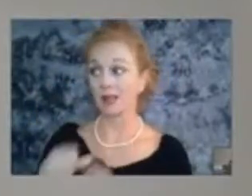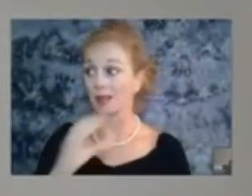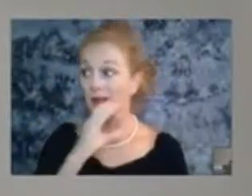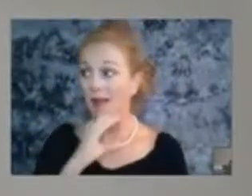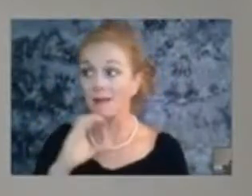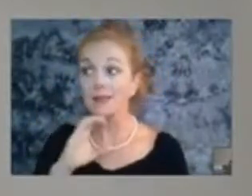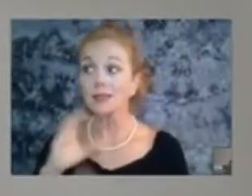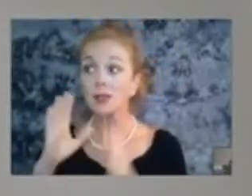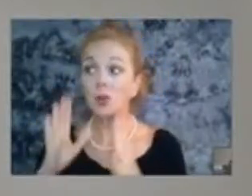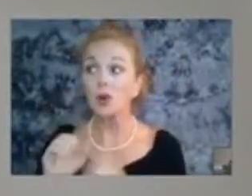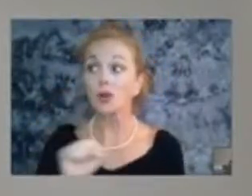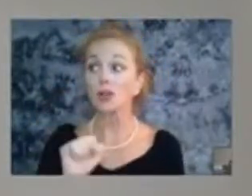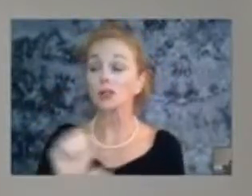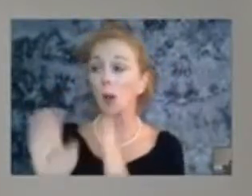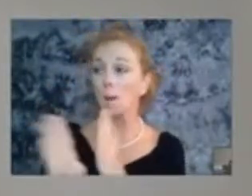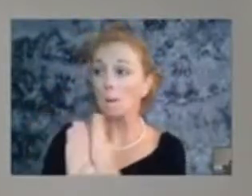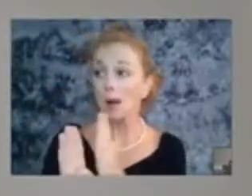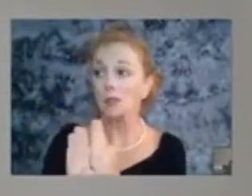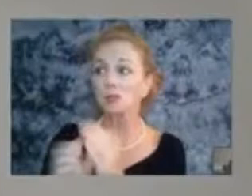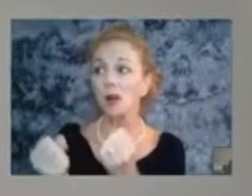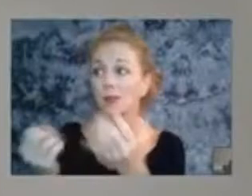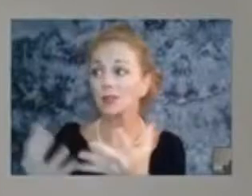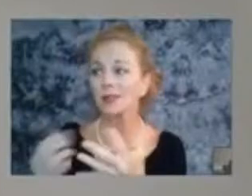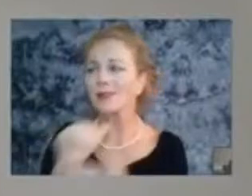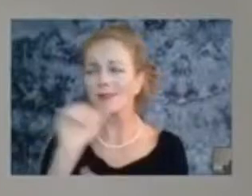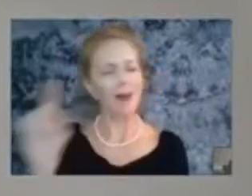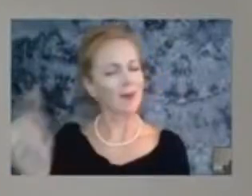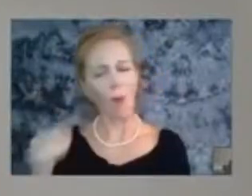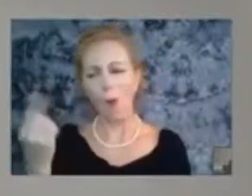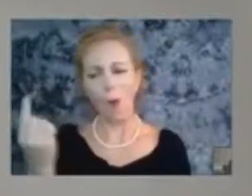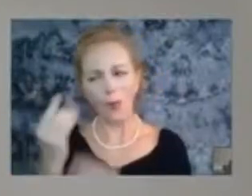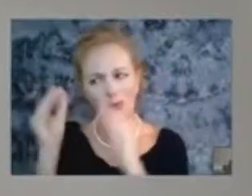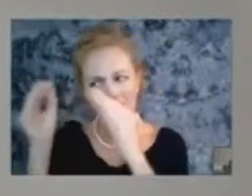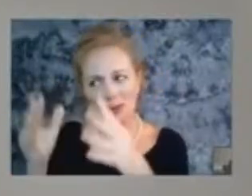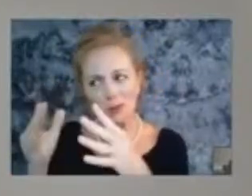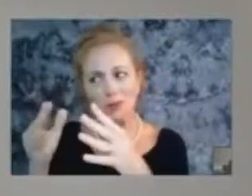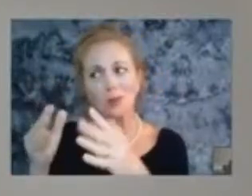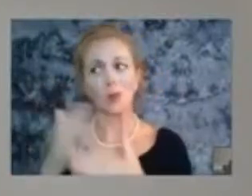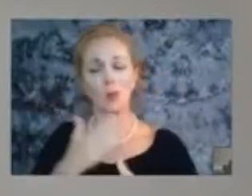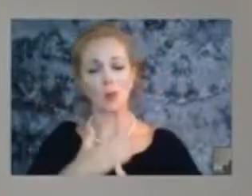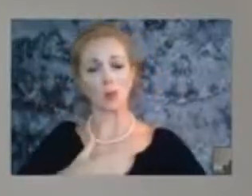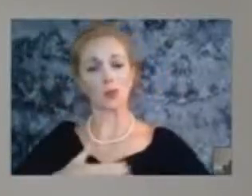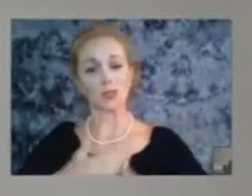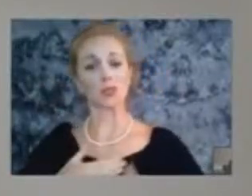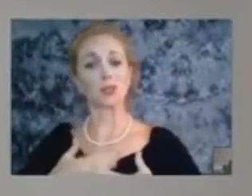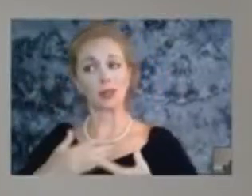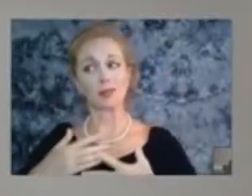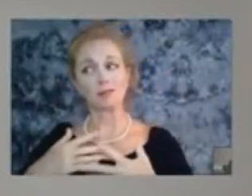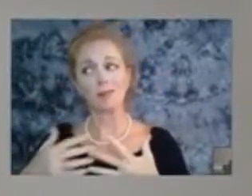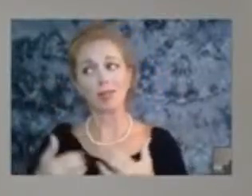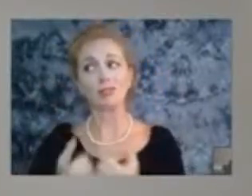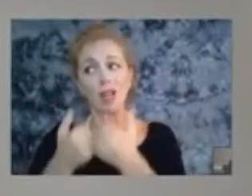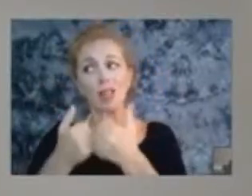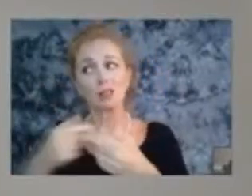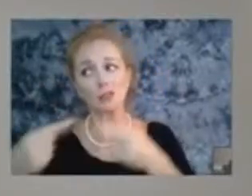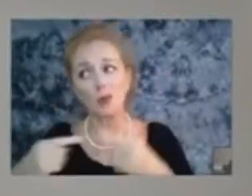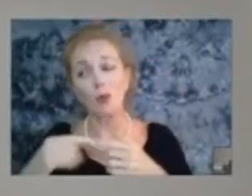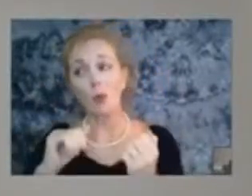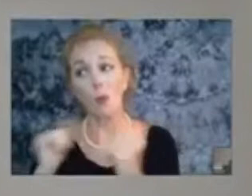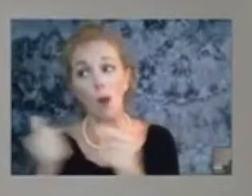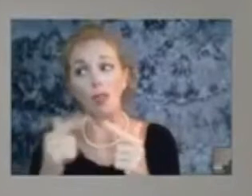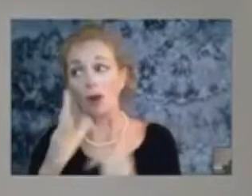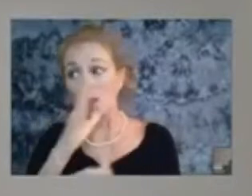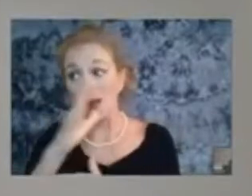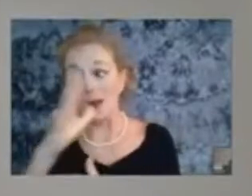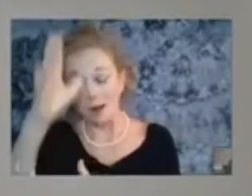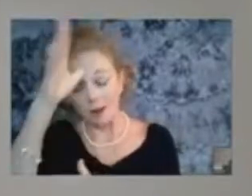is not just for teachers. We appreciate the work and understand the struggle that all of our parent employees are facing. So